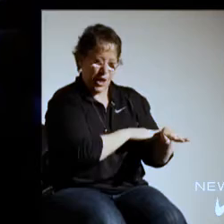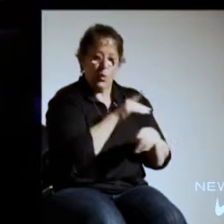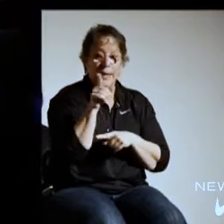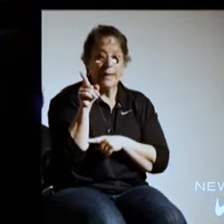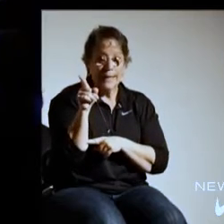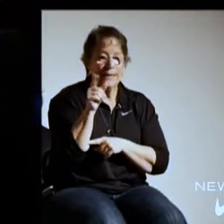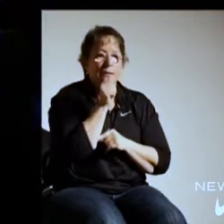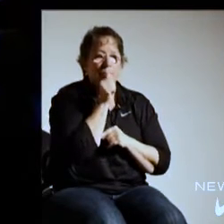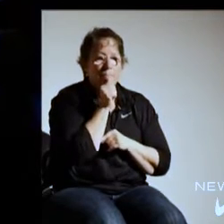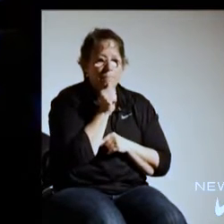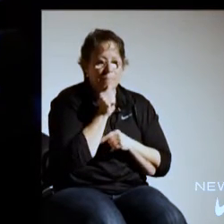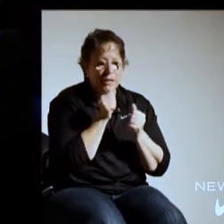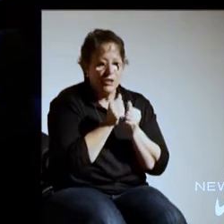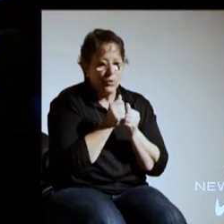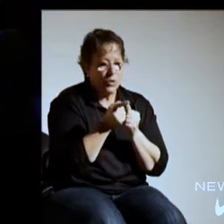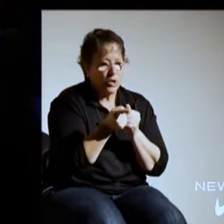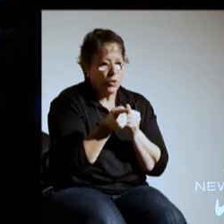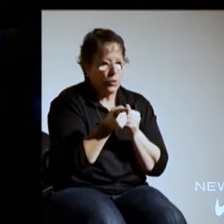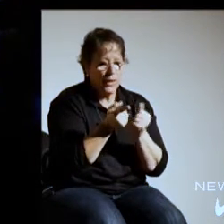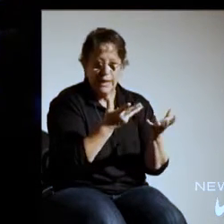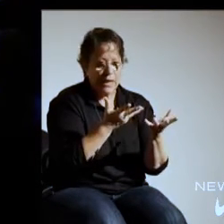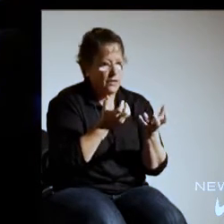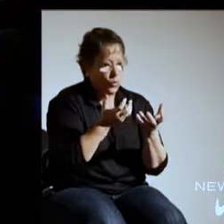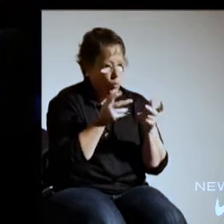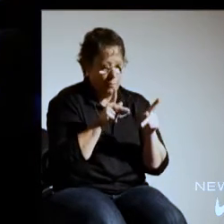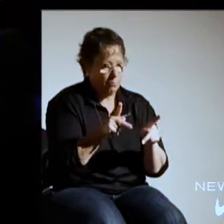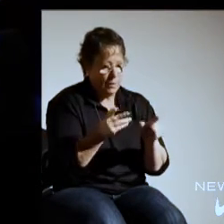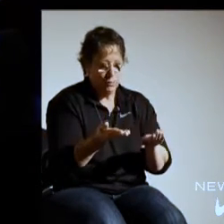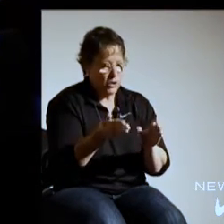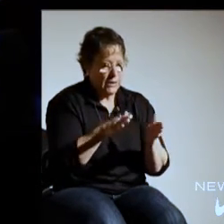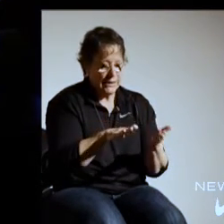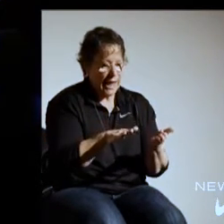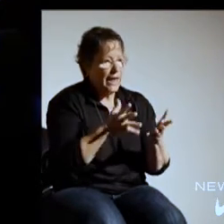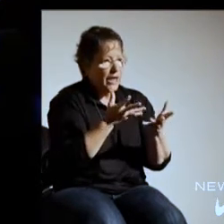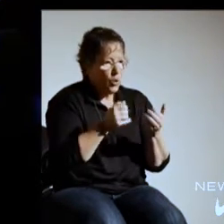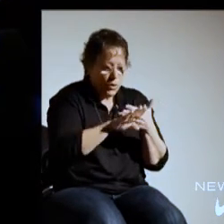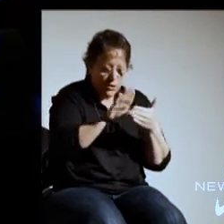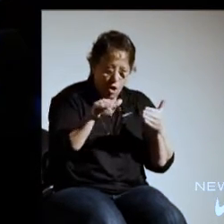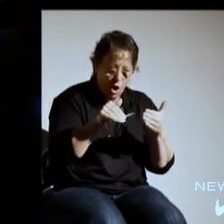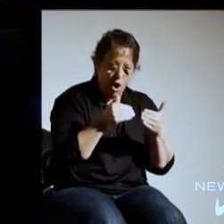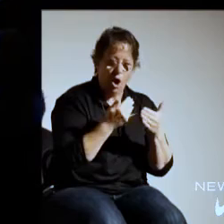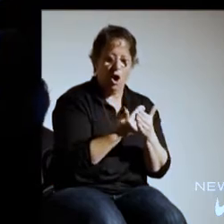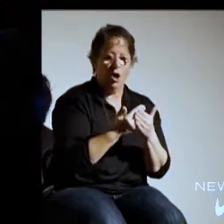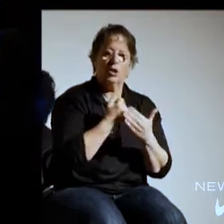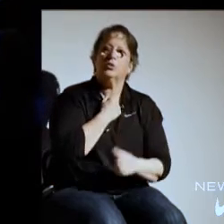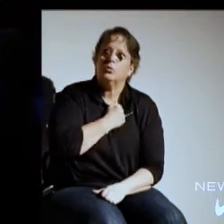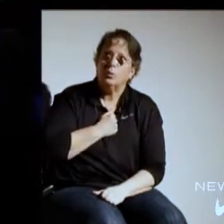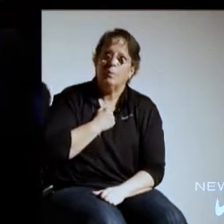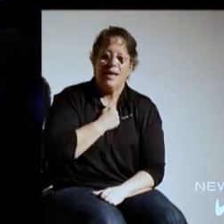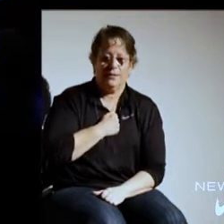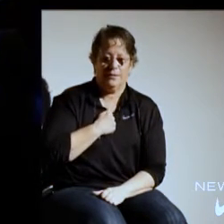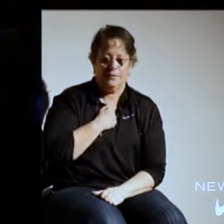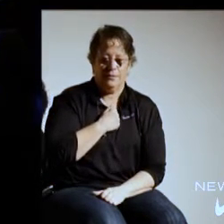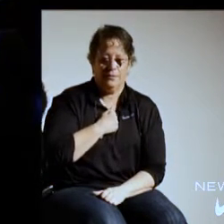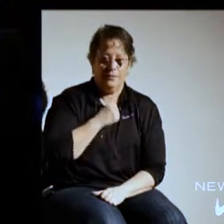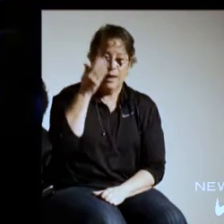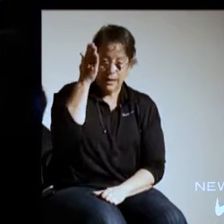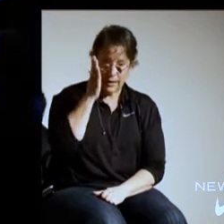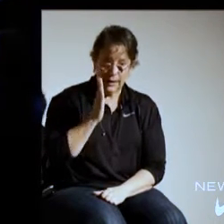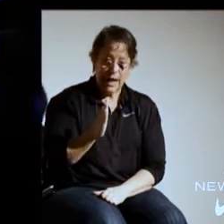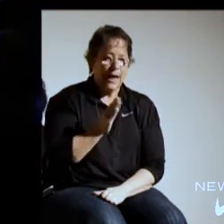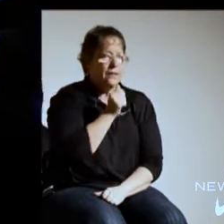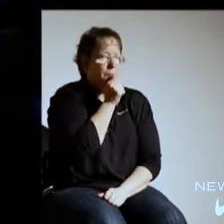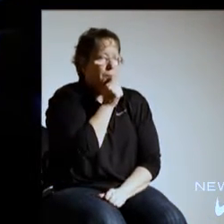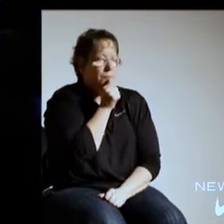with you, not wanting anyone to perish, but everyone to come to repentance." God has been